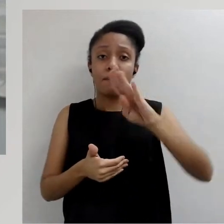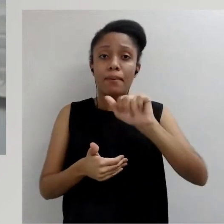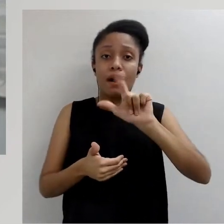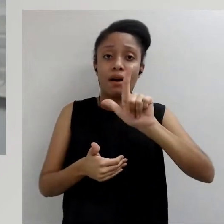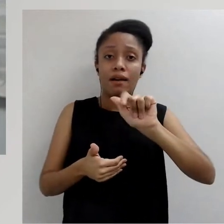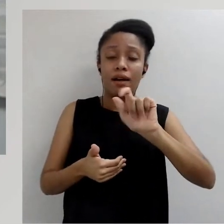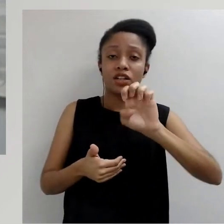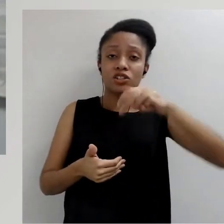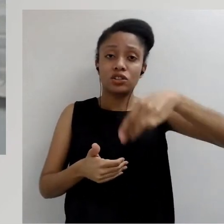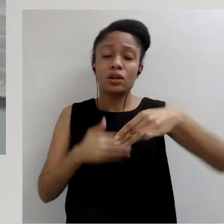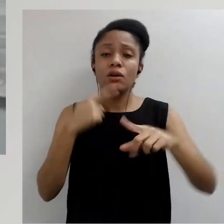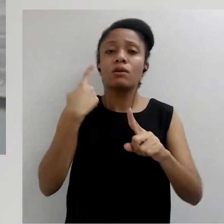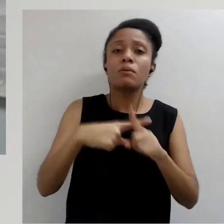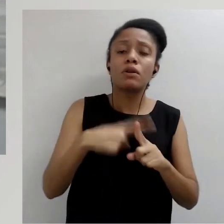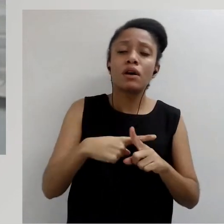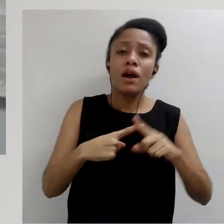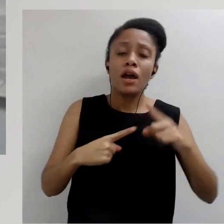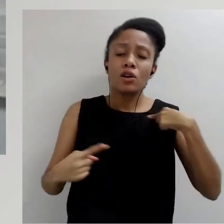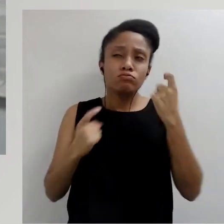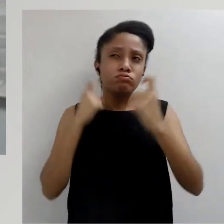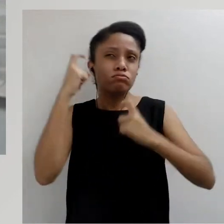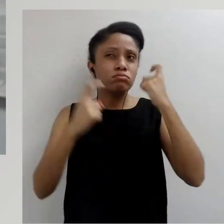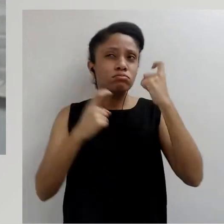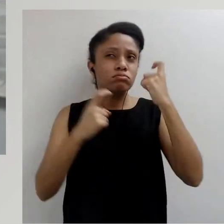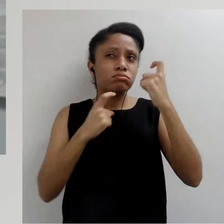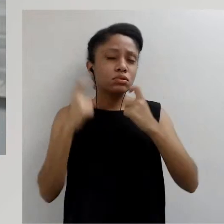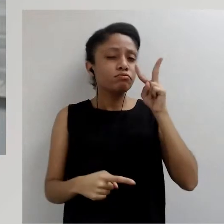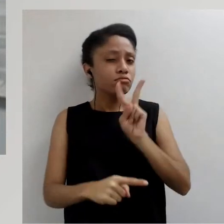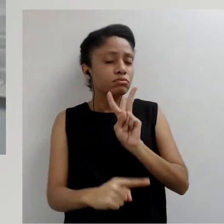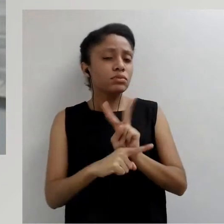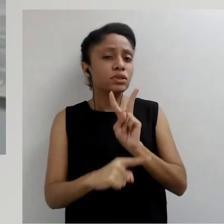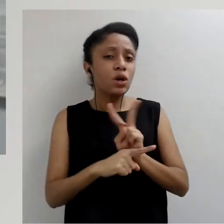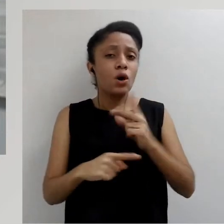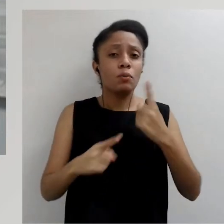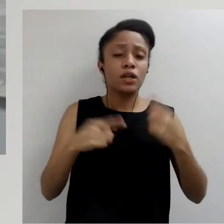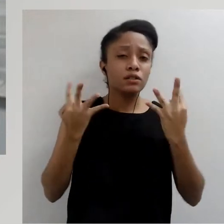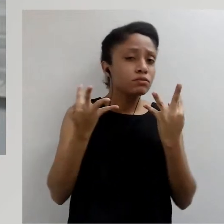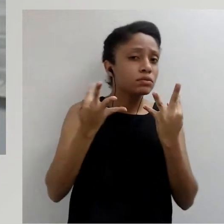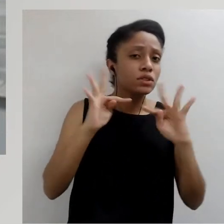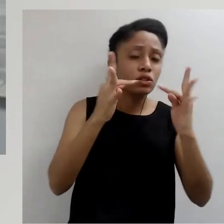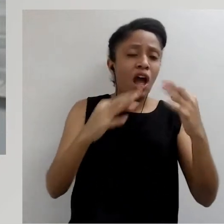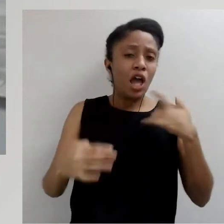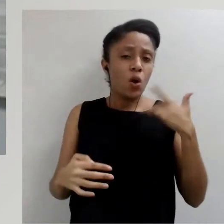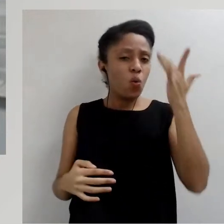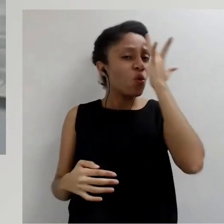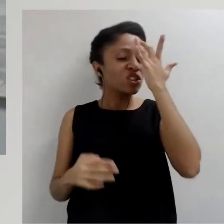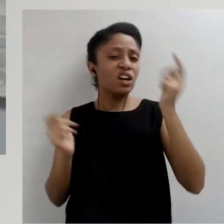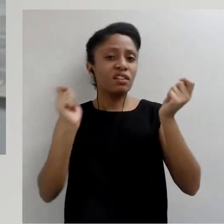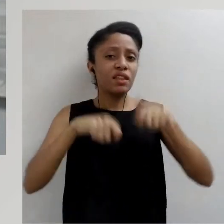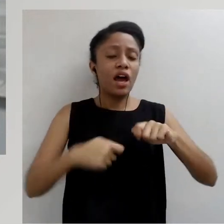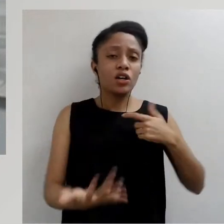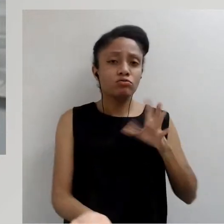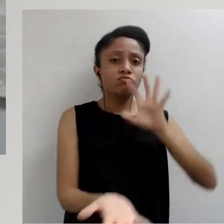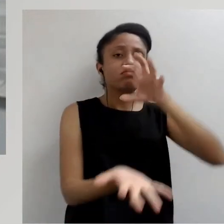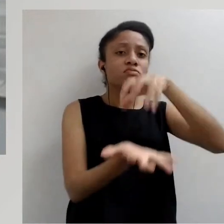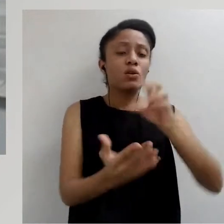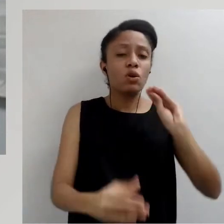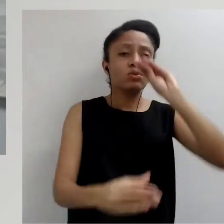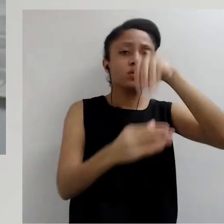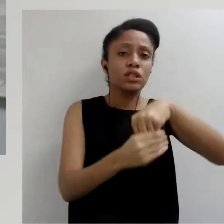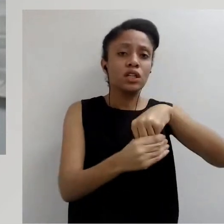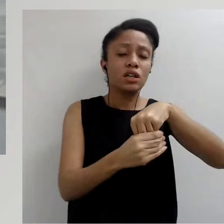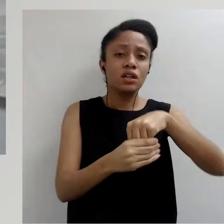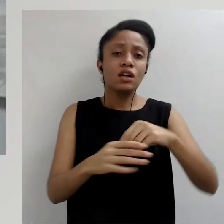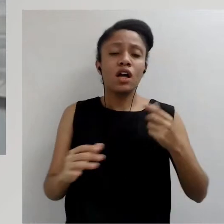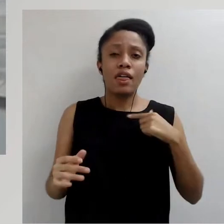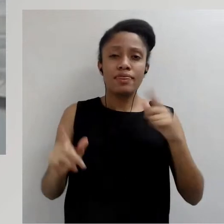And it is a concern that I have, because for you to have only the technology, I think that you're inserting with a